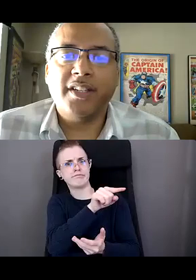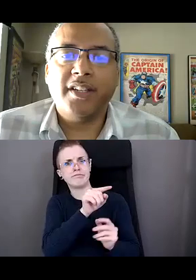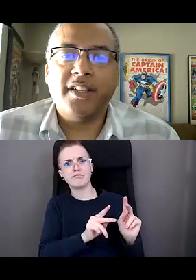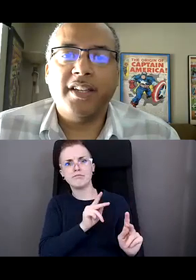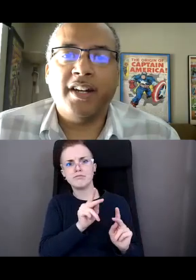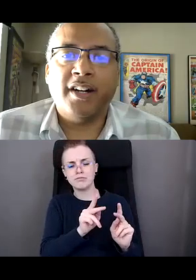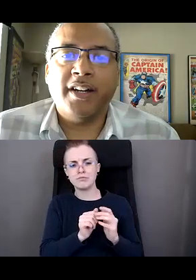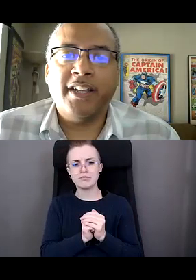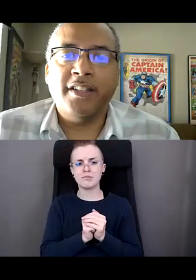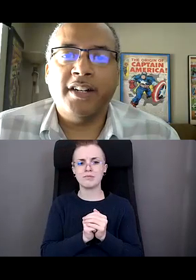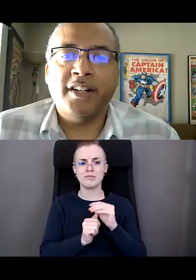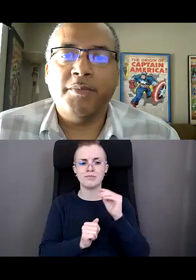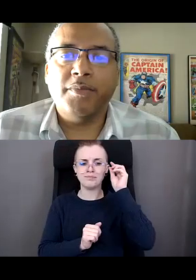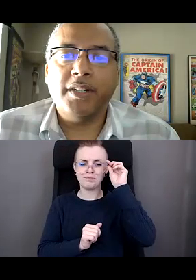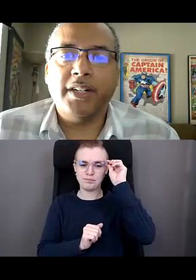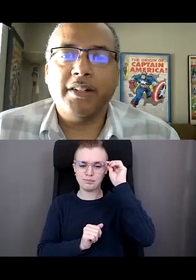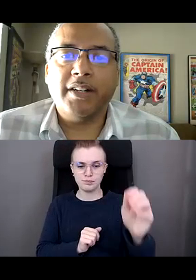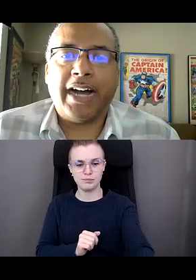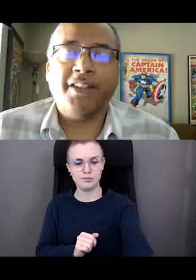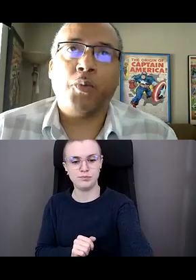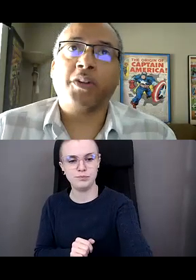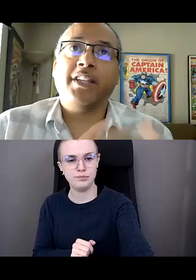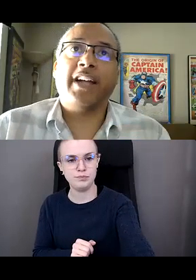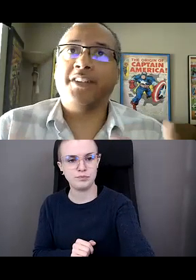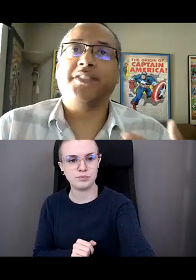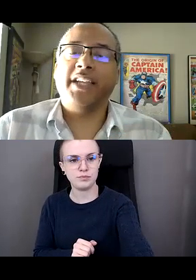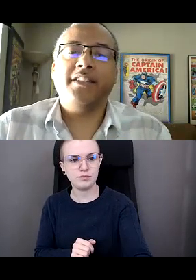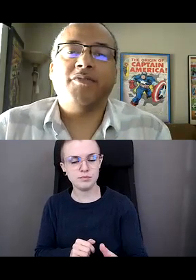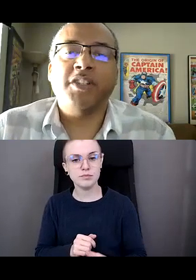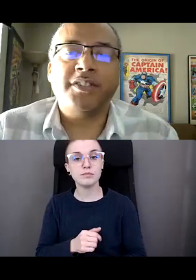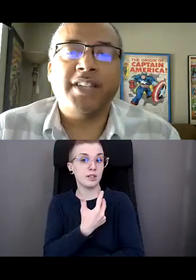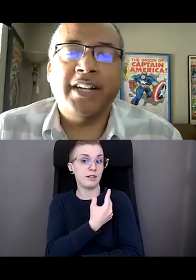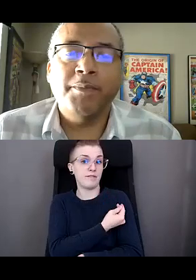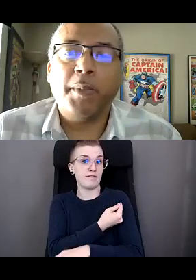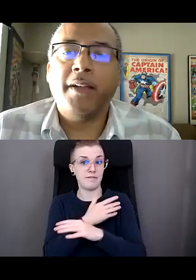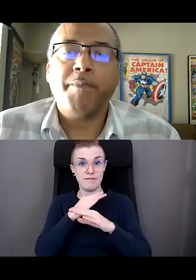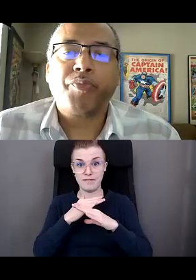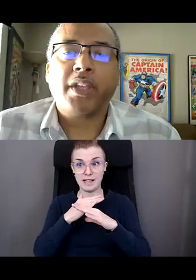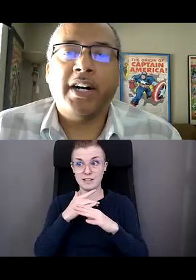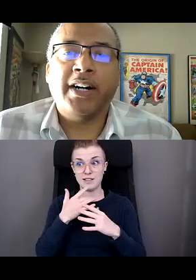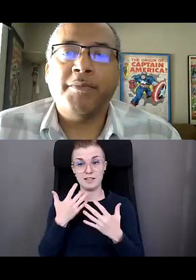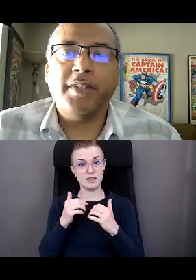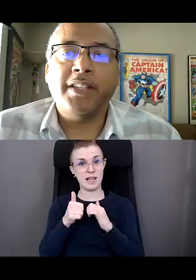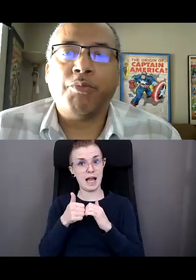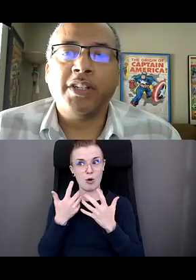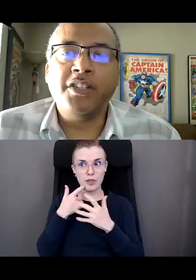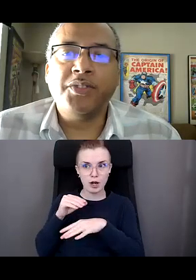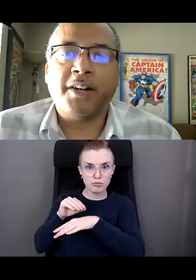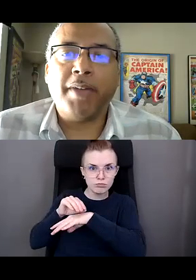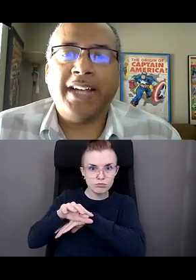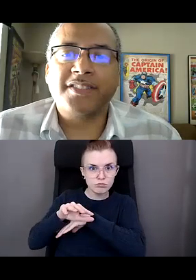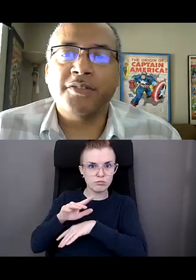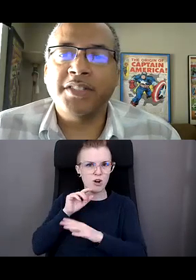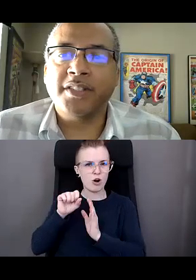vaccines and how they're working in our state real time. I want to use